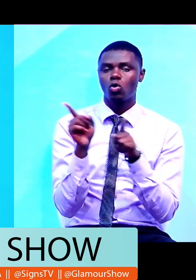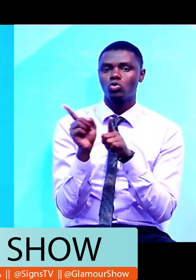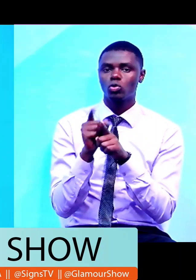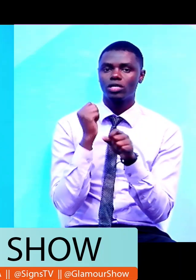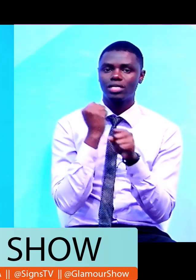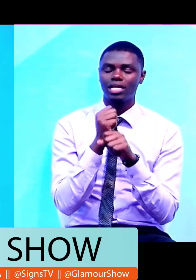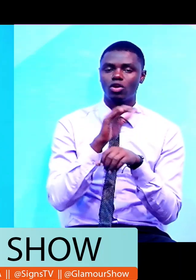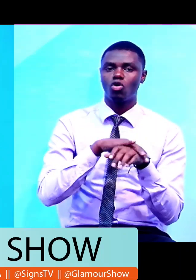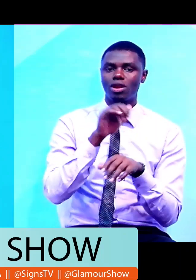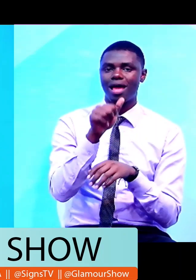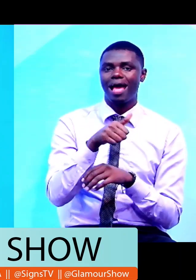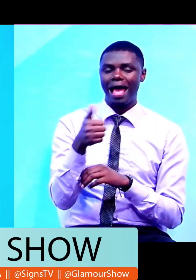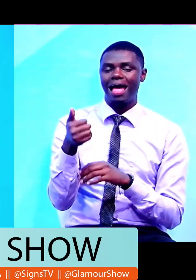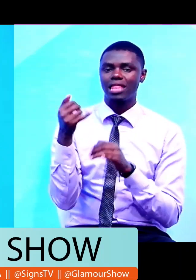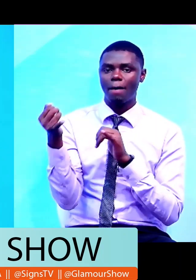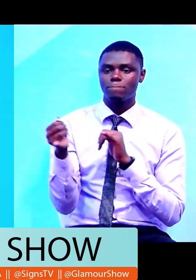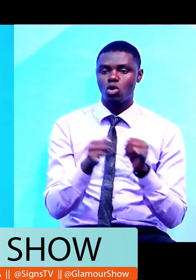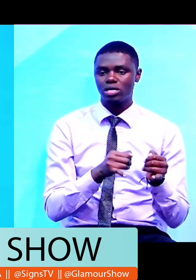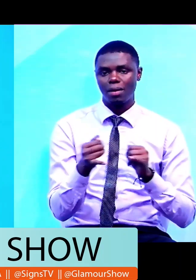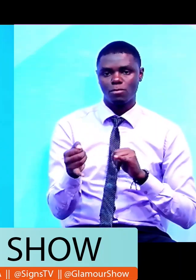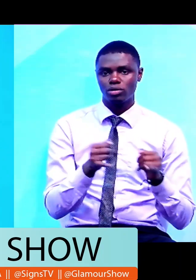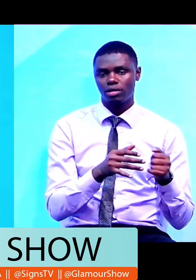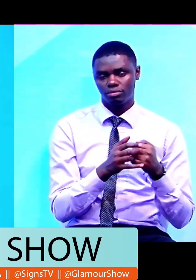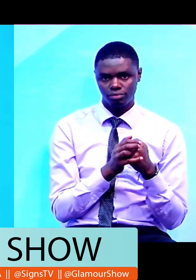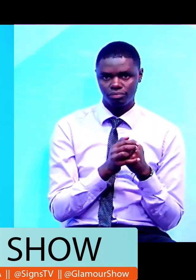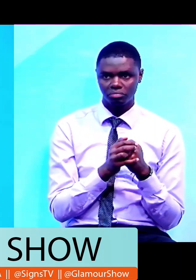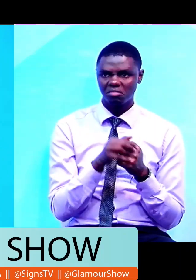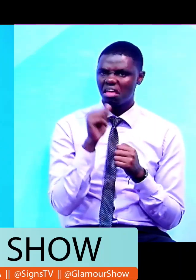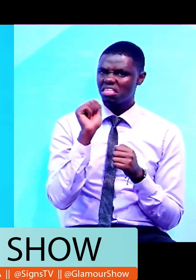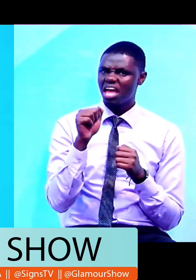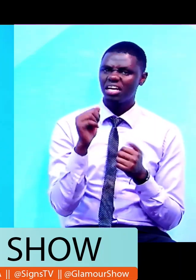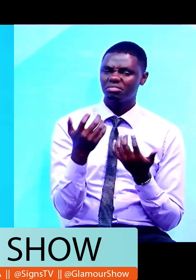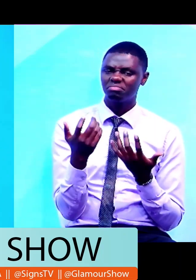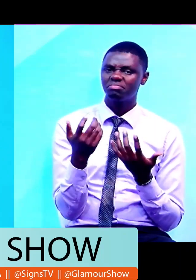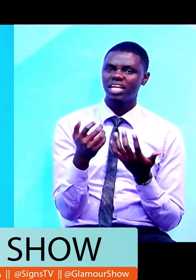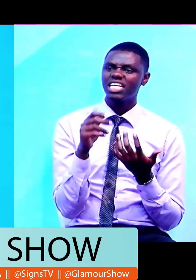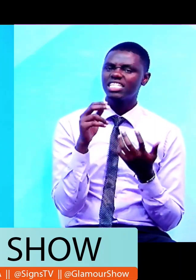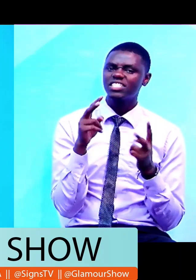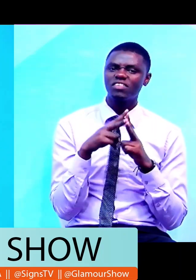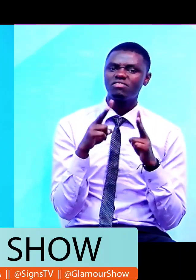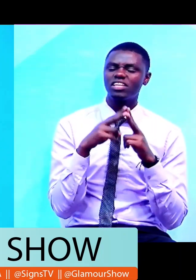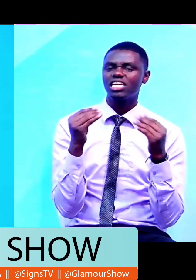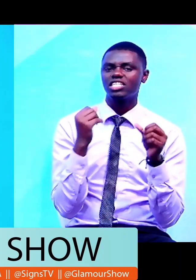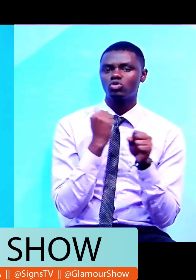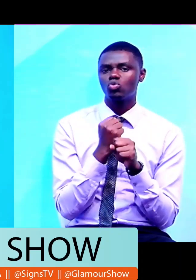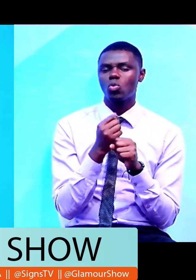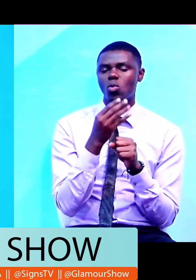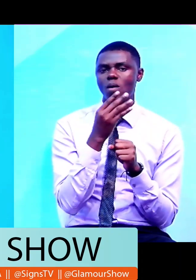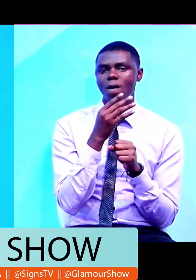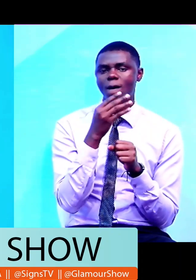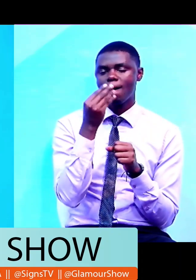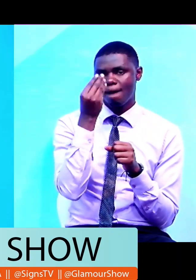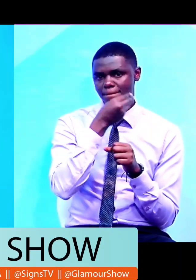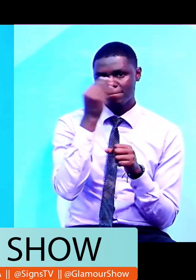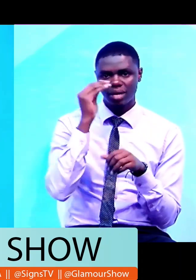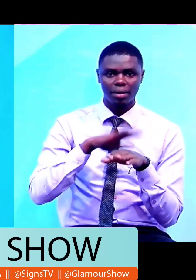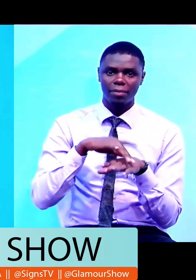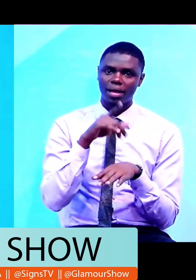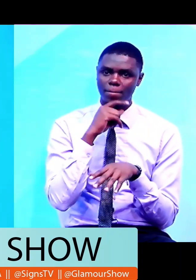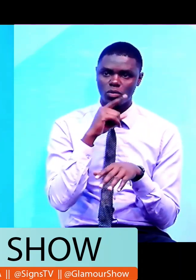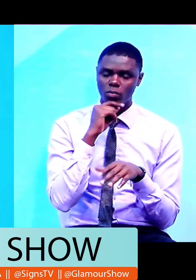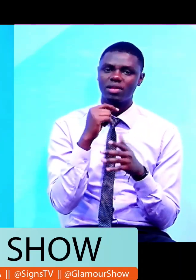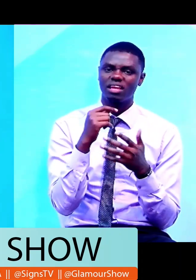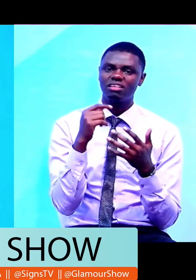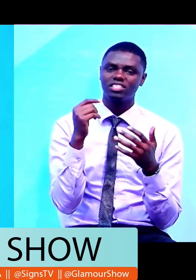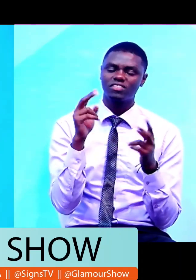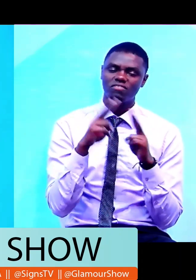on other models, and yeah, I find it very easy to do makeup on men, and it's